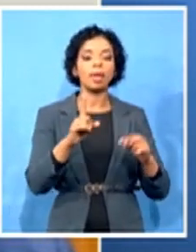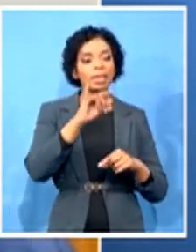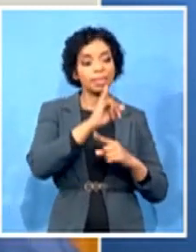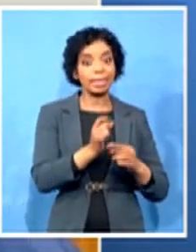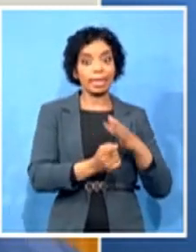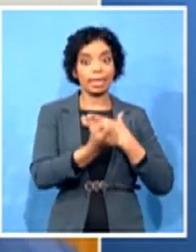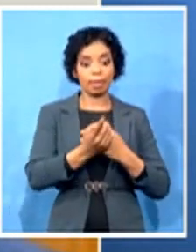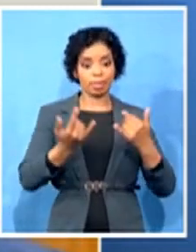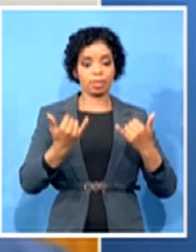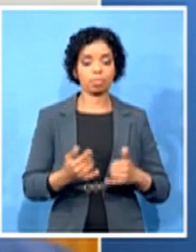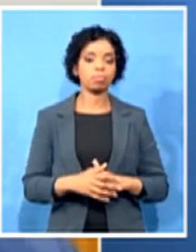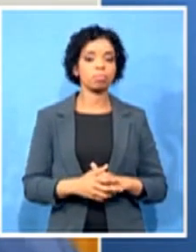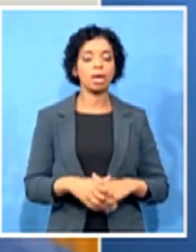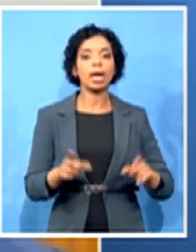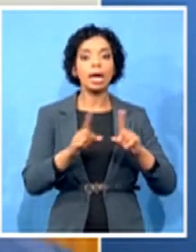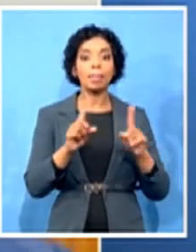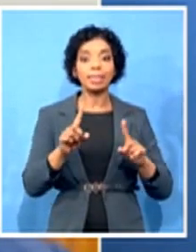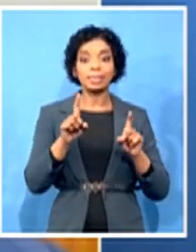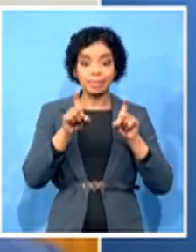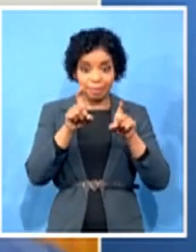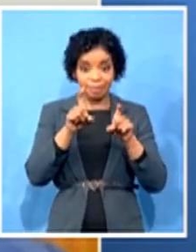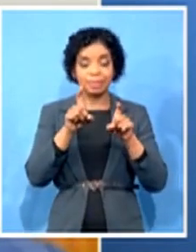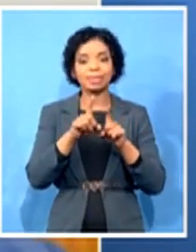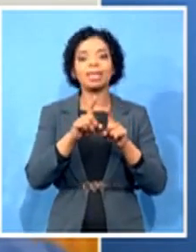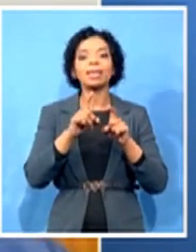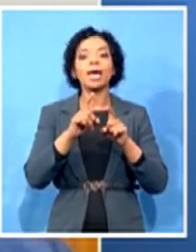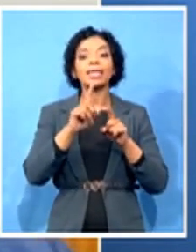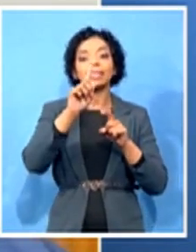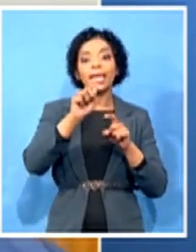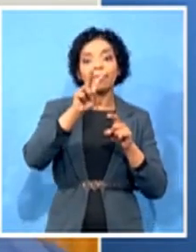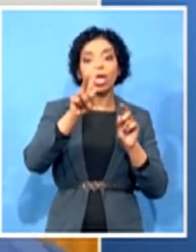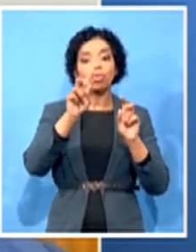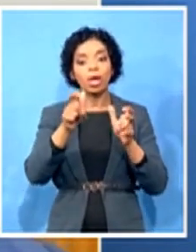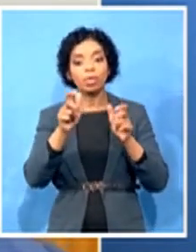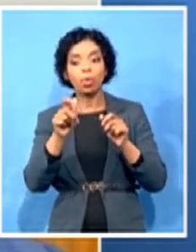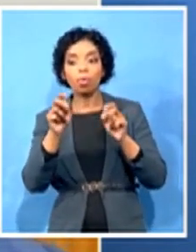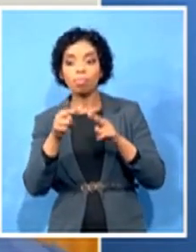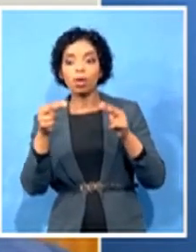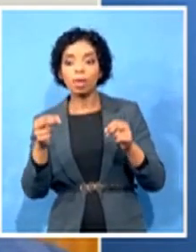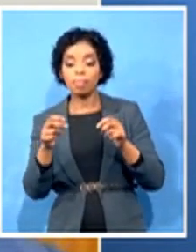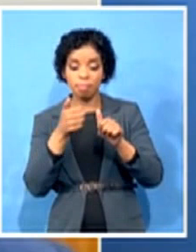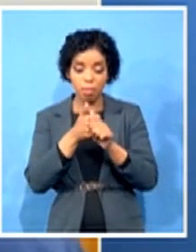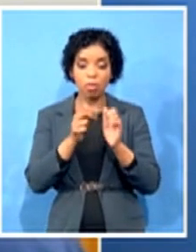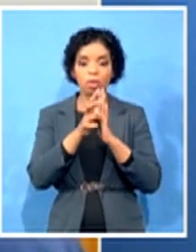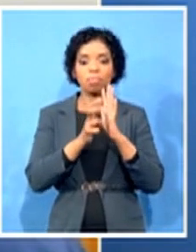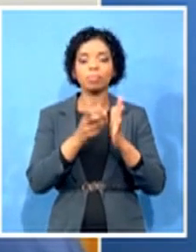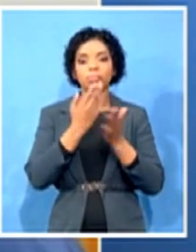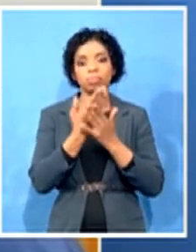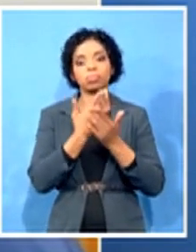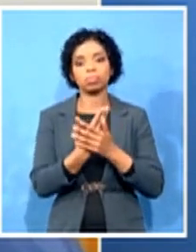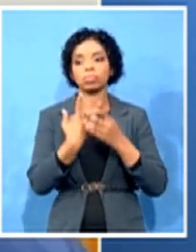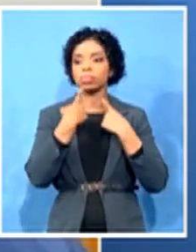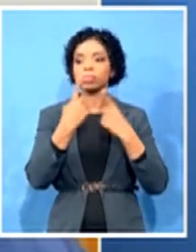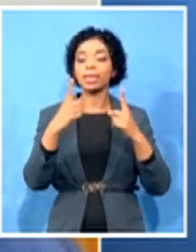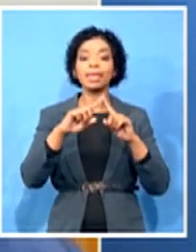in the legislation, they cannot be faulted. And once somebody else publishes something on a social media platform and a media house gets a hold of